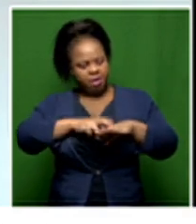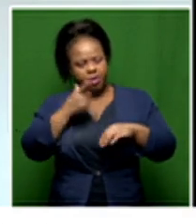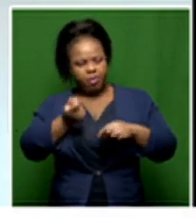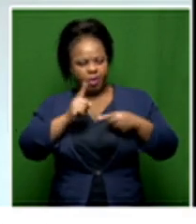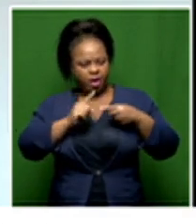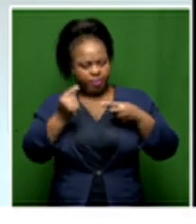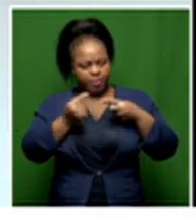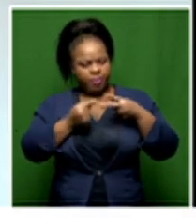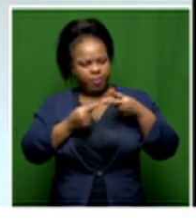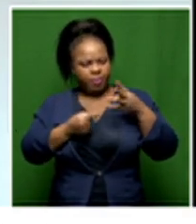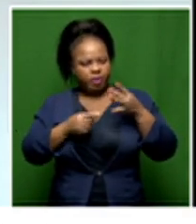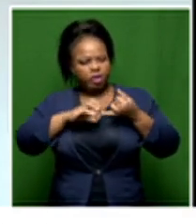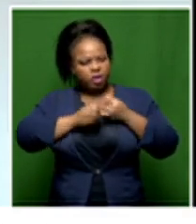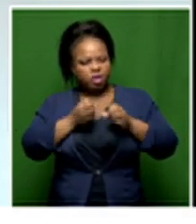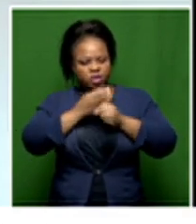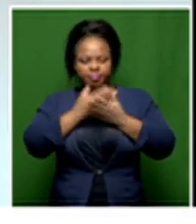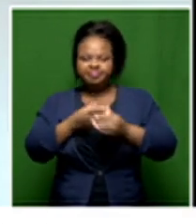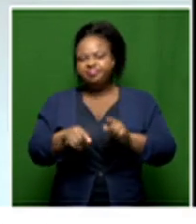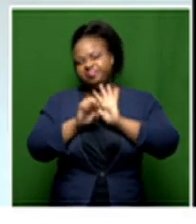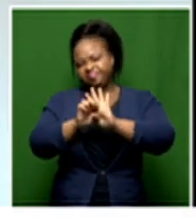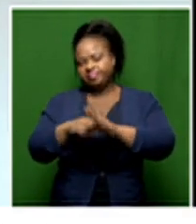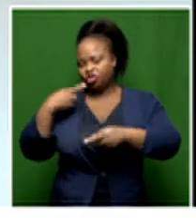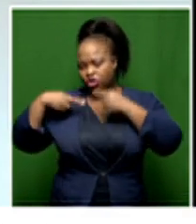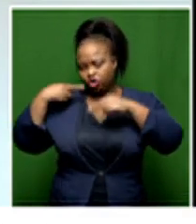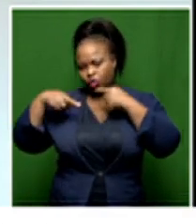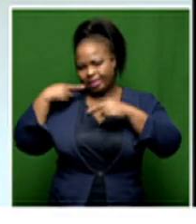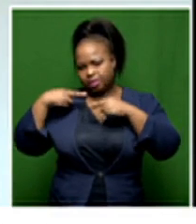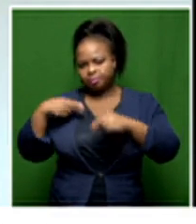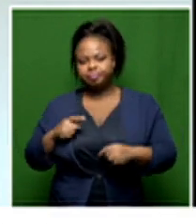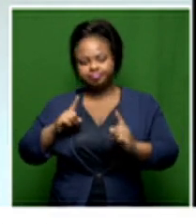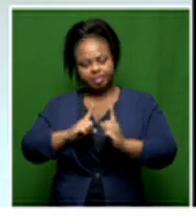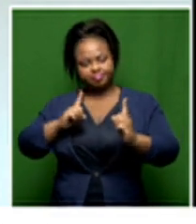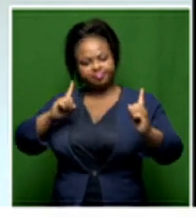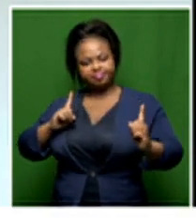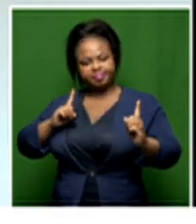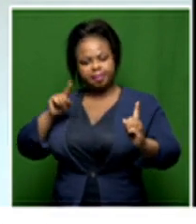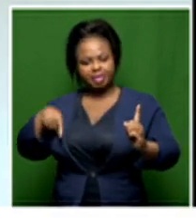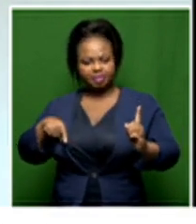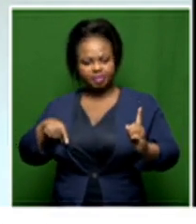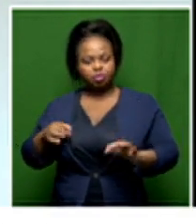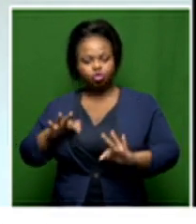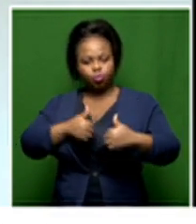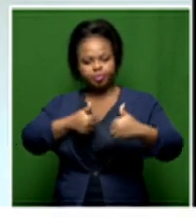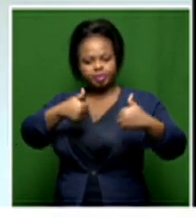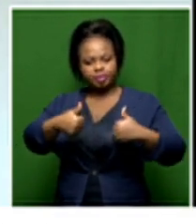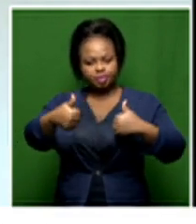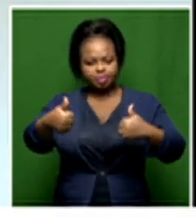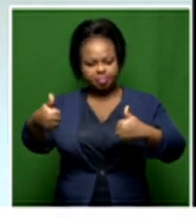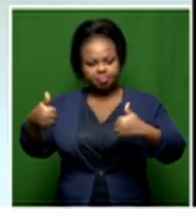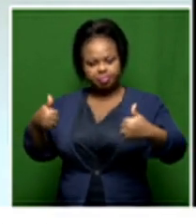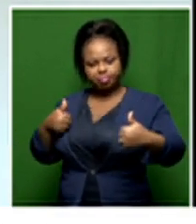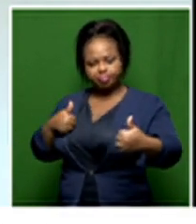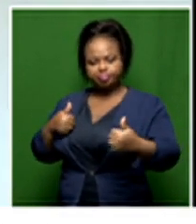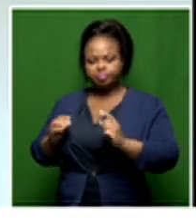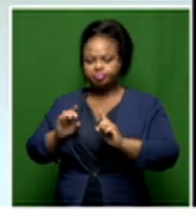of, let's take a restaurant, for example, there has to be certain distancing in how you set up the